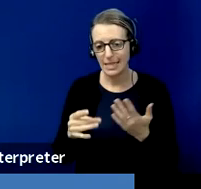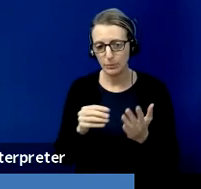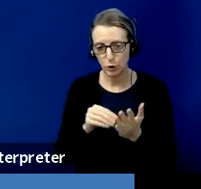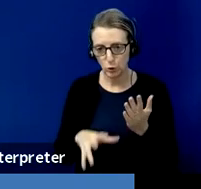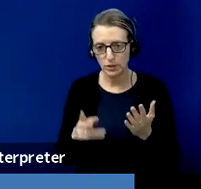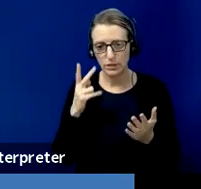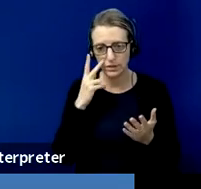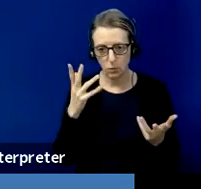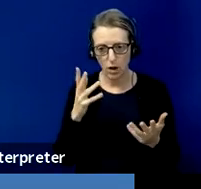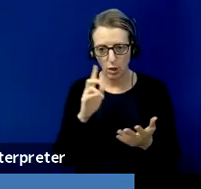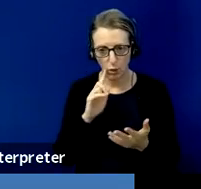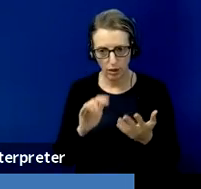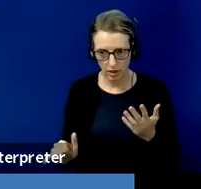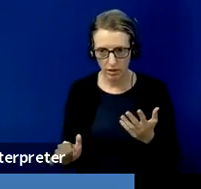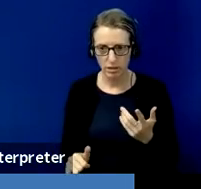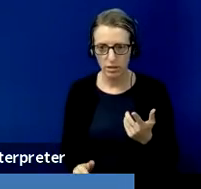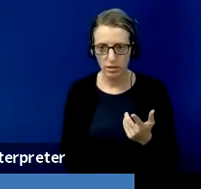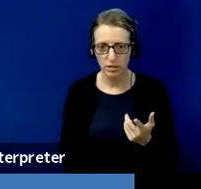like.